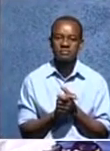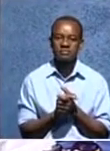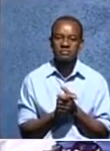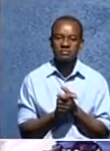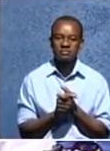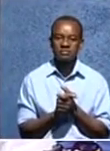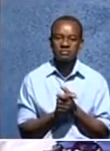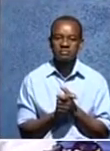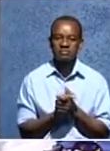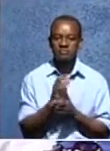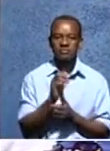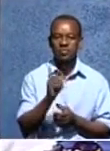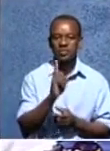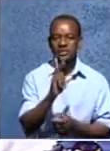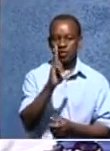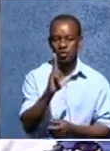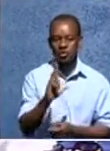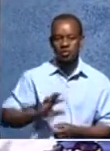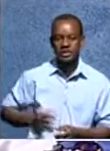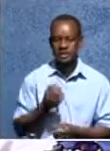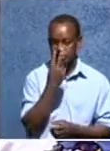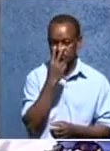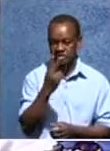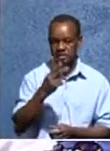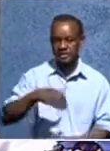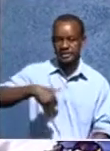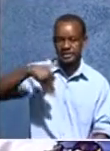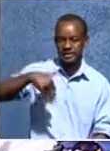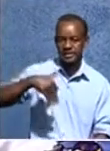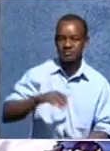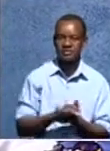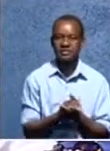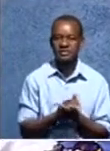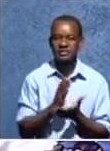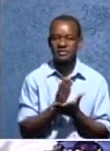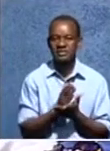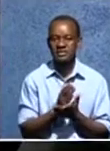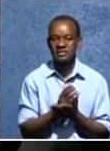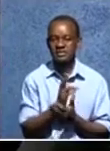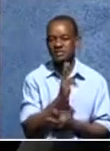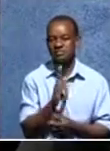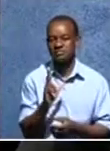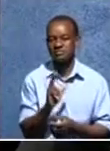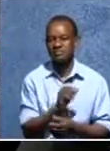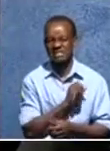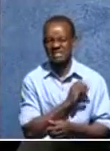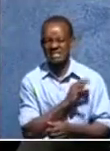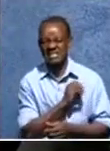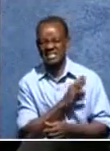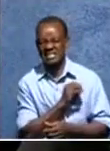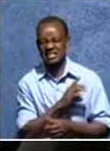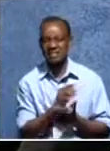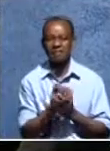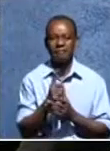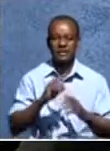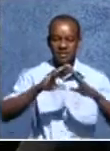that really they sort of have some sort of a phobia or a fear to camp. But I think camping as a family is really an experience